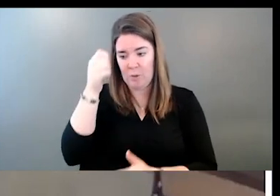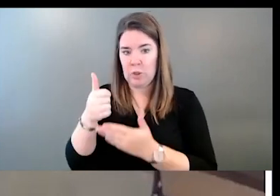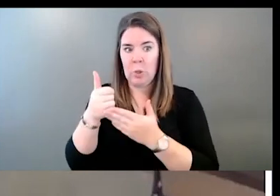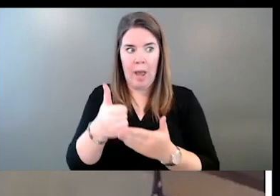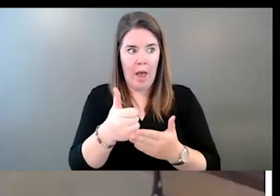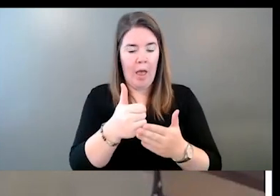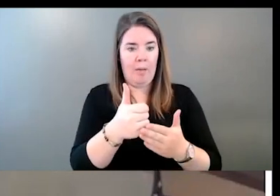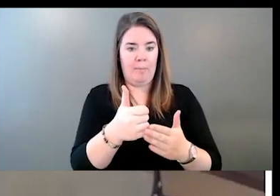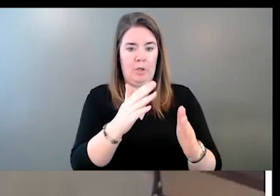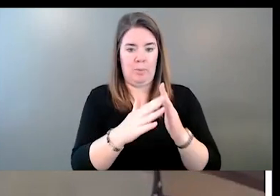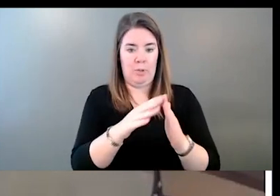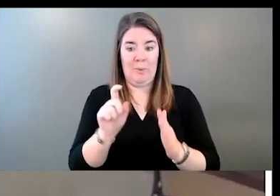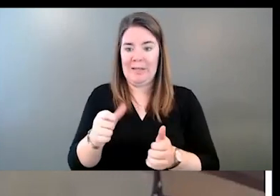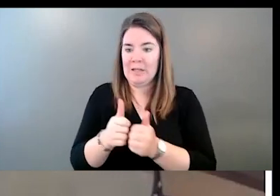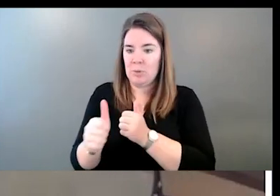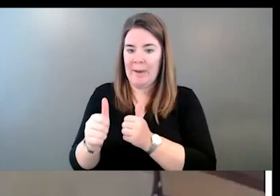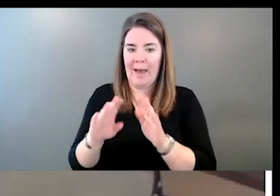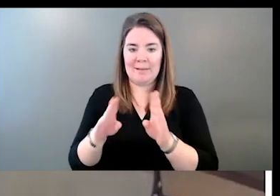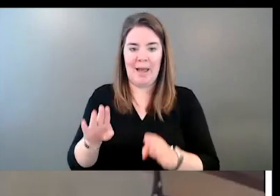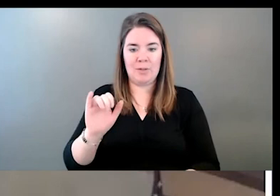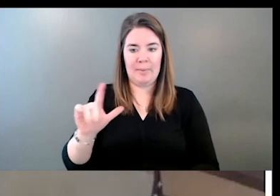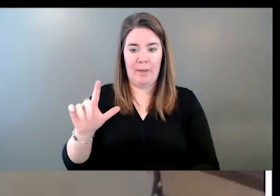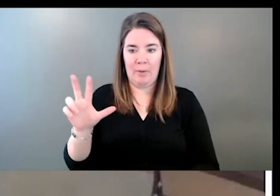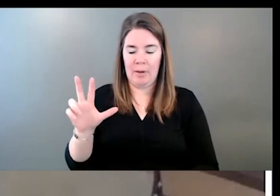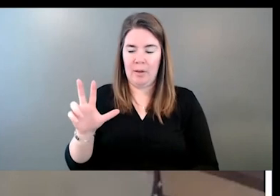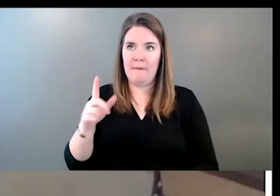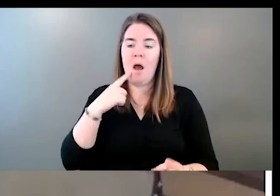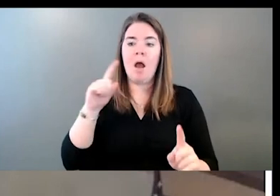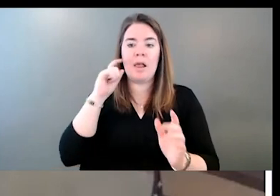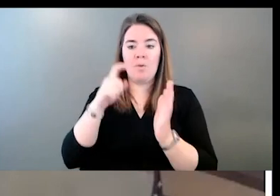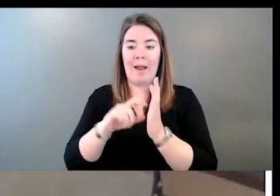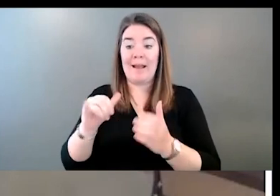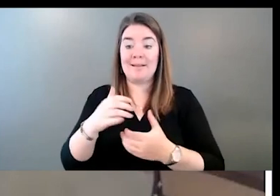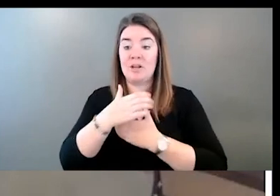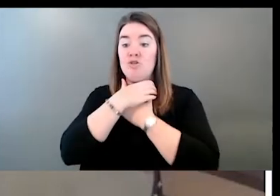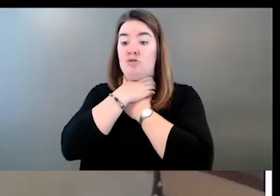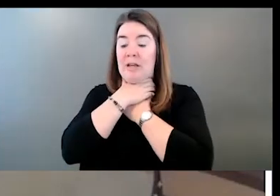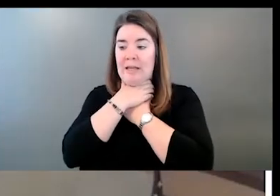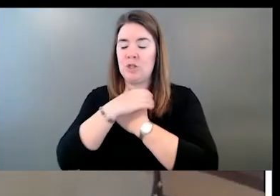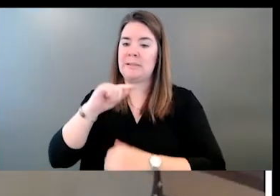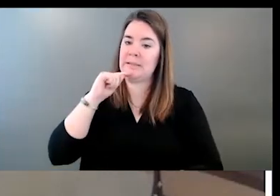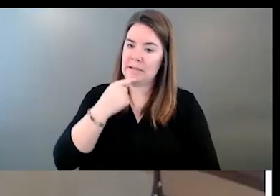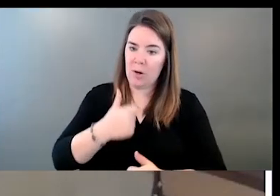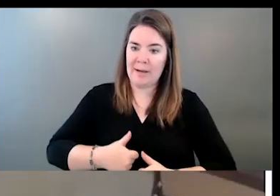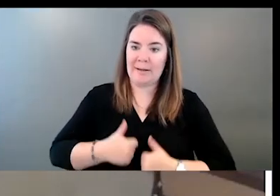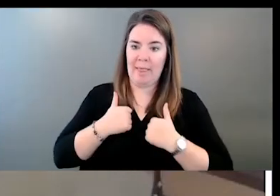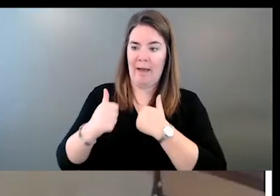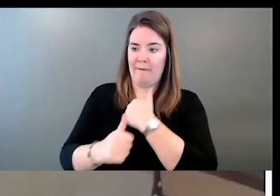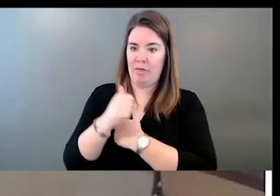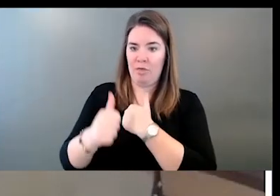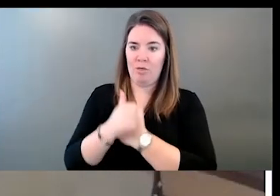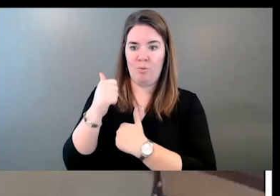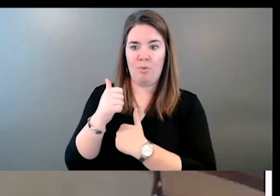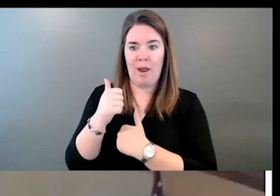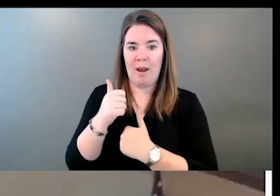to pass House Bill 3 to finally recognize strangulation as a serious, life-threatening offense. We need to